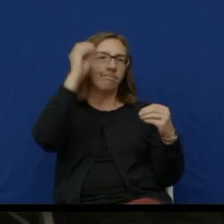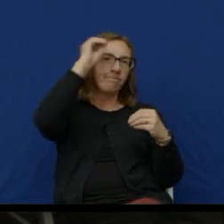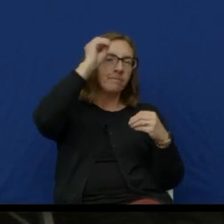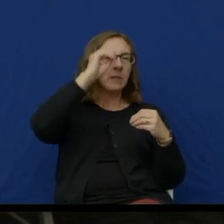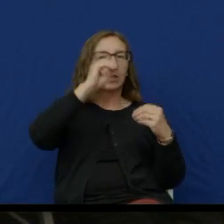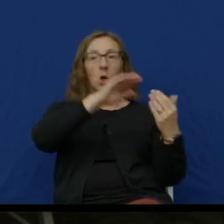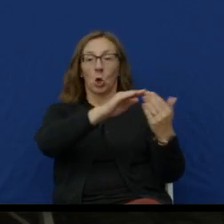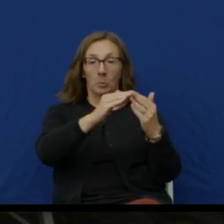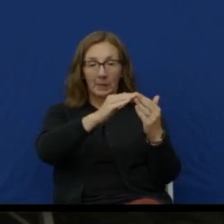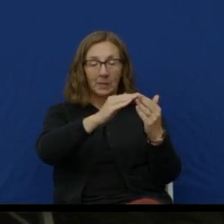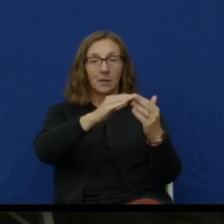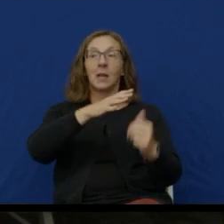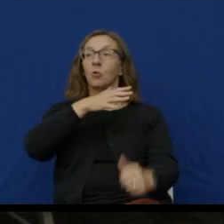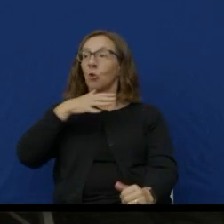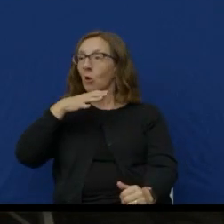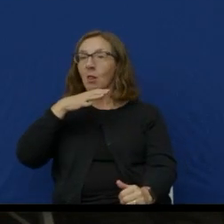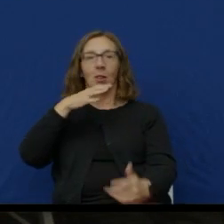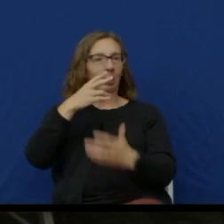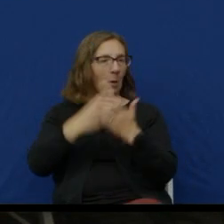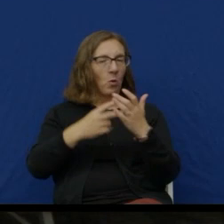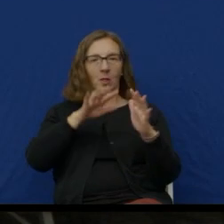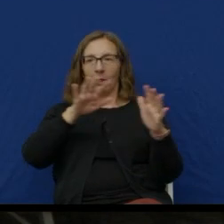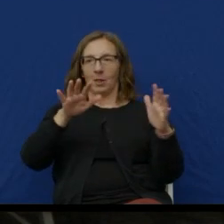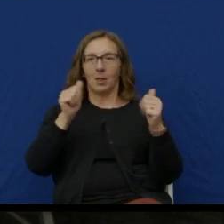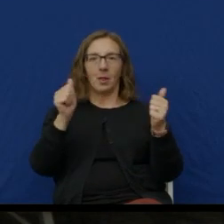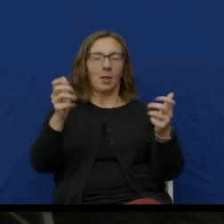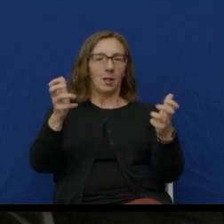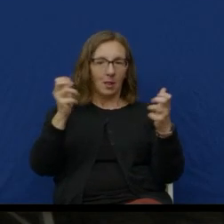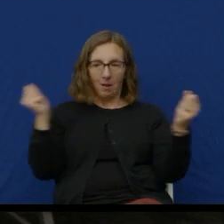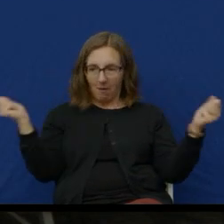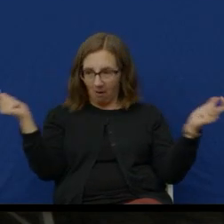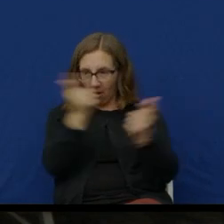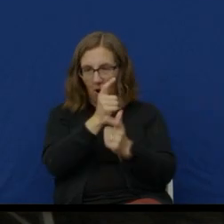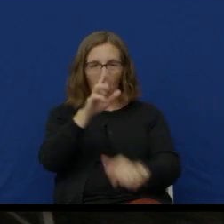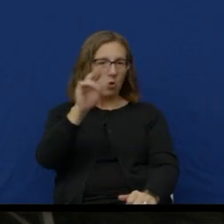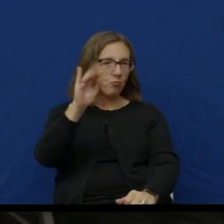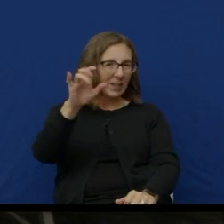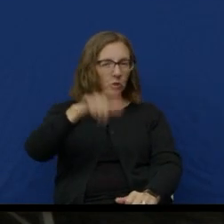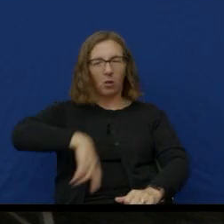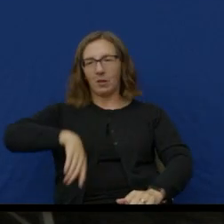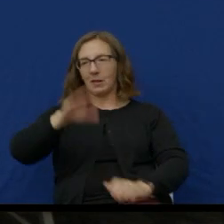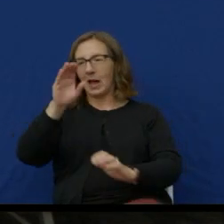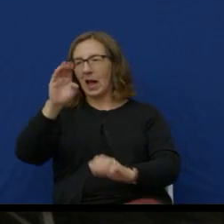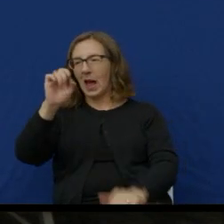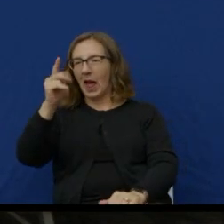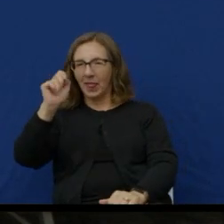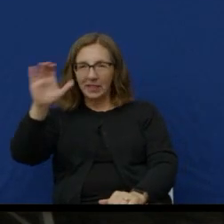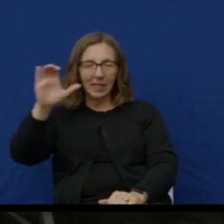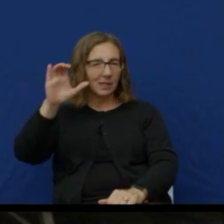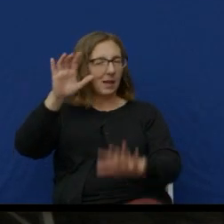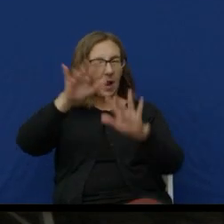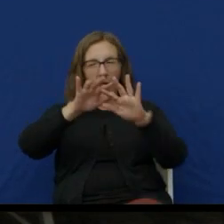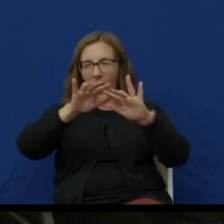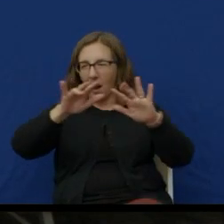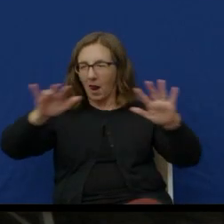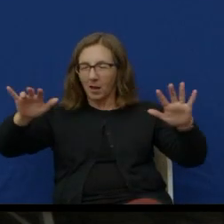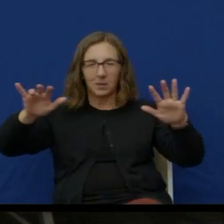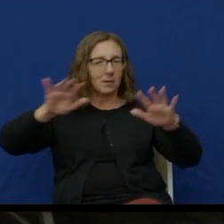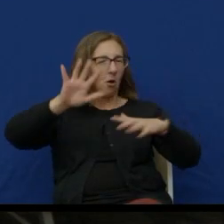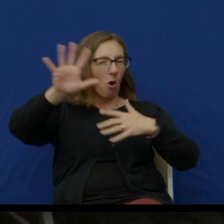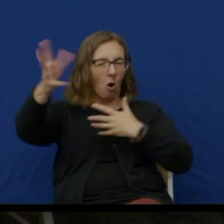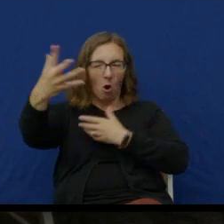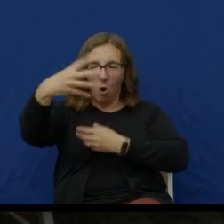urban and rural communities. We wanted people of every racial and ethnic background, and people who represented other